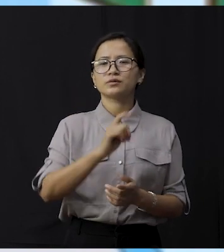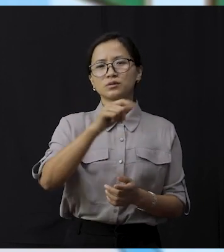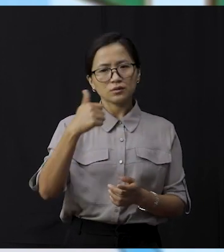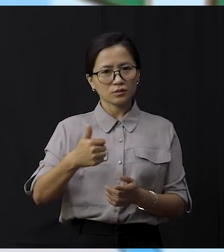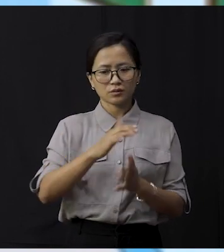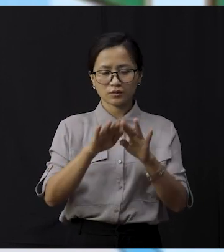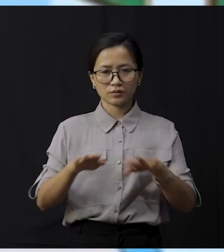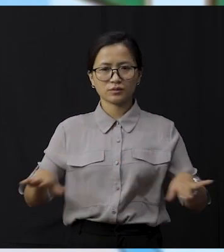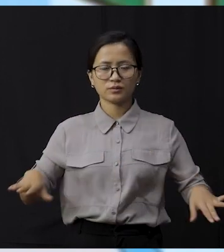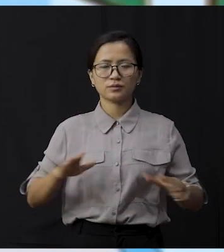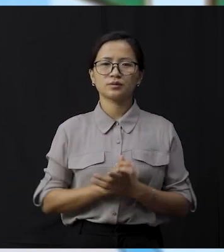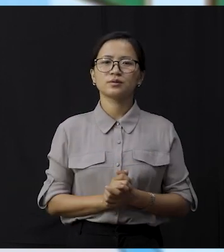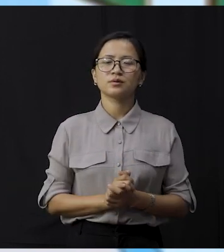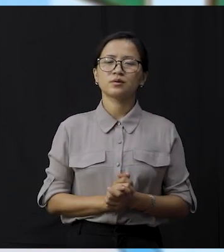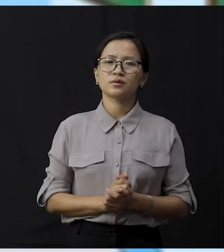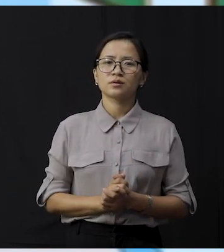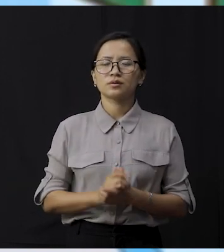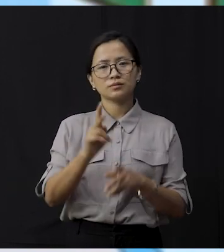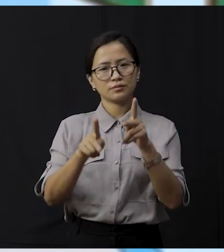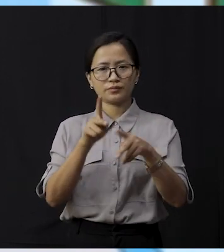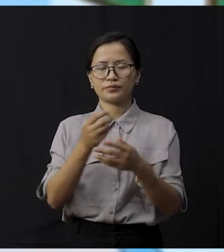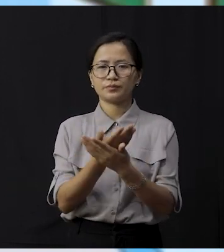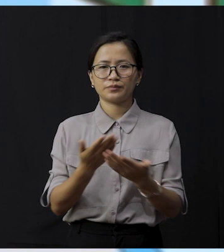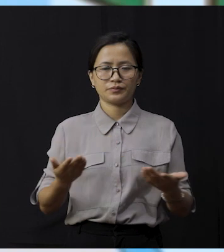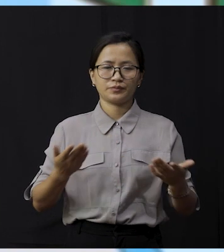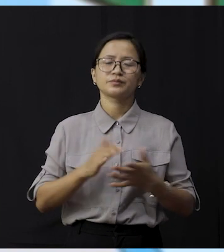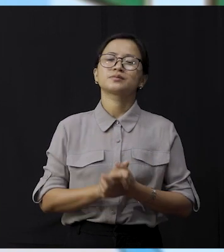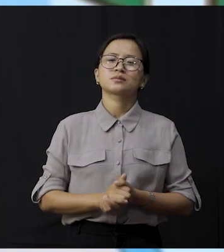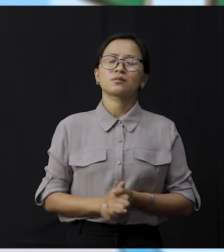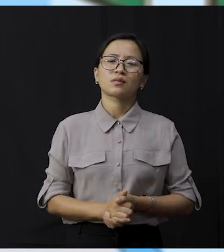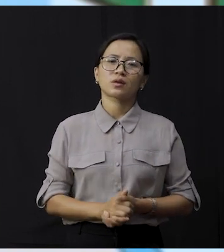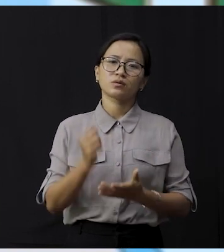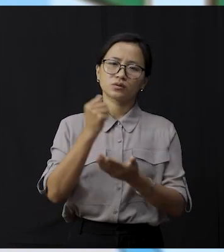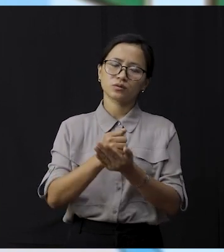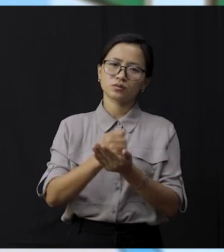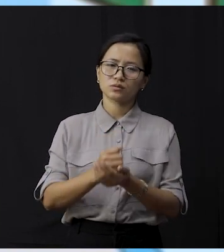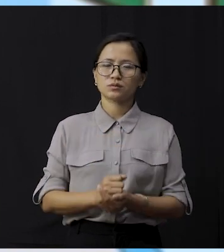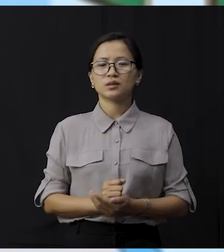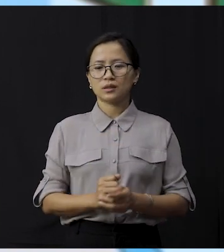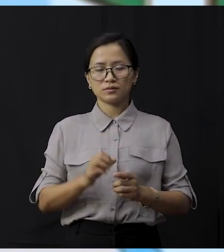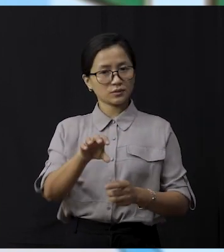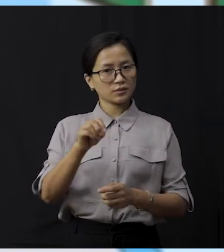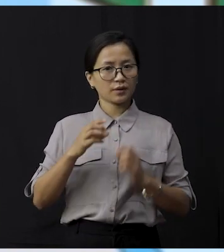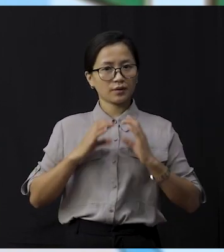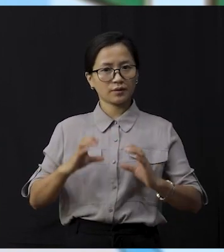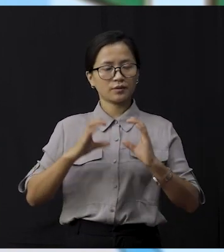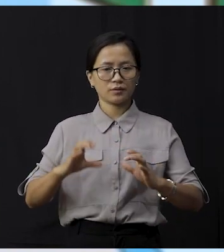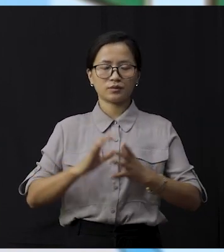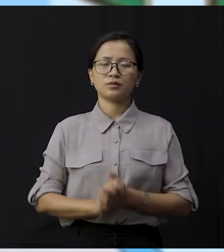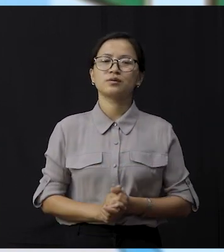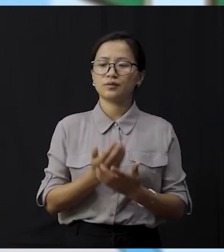it belongs to every one of us. It is a public property. Because of that, we should take care of this, and we should not